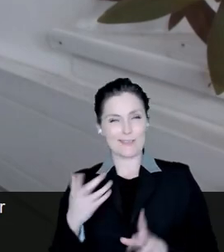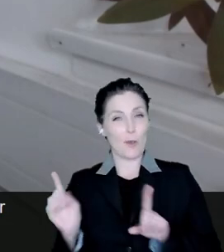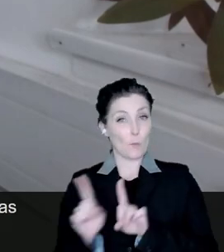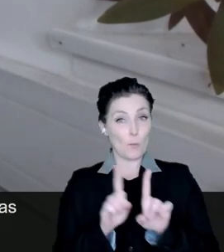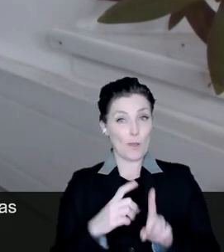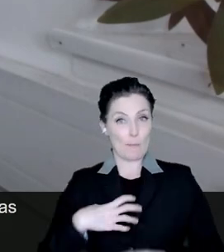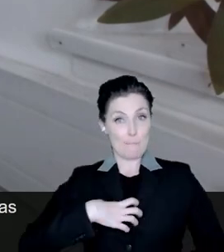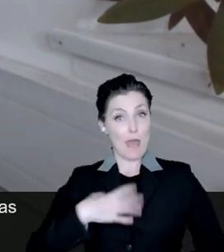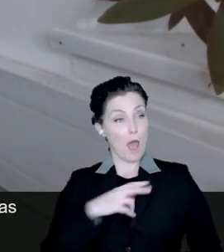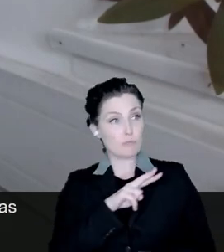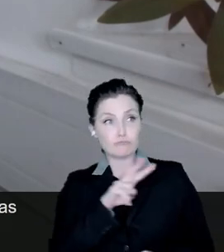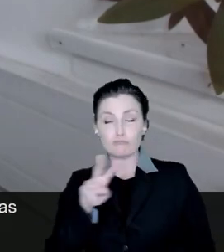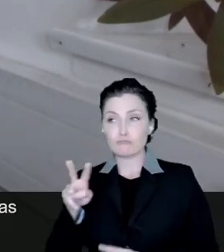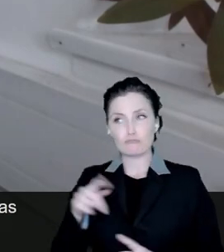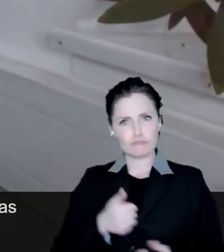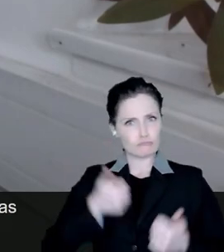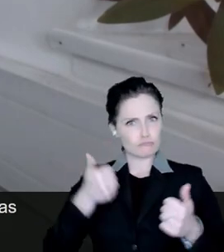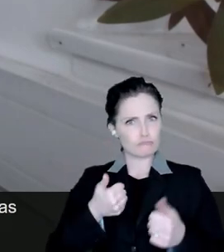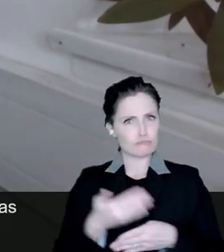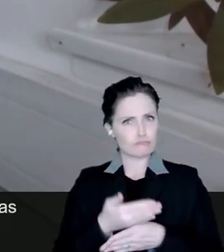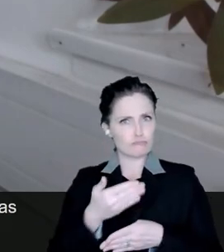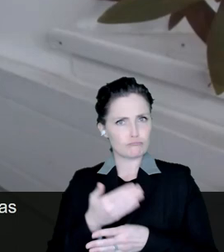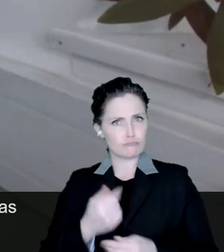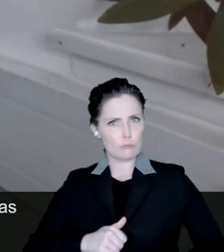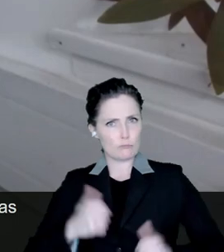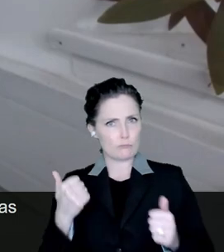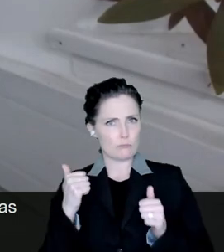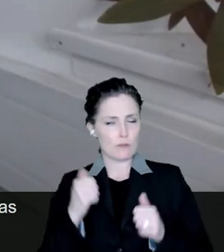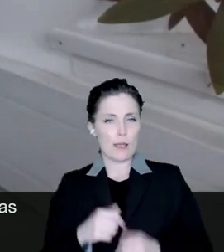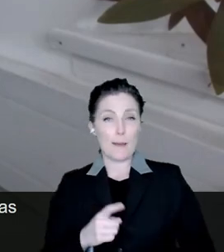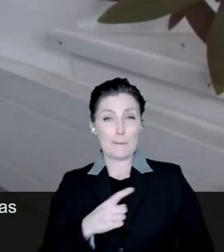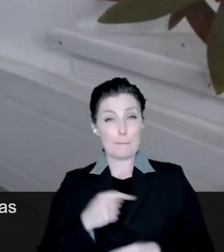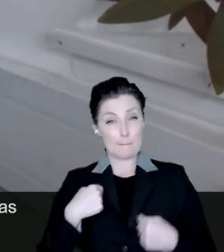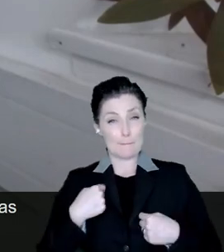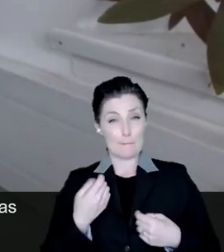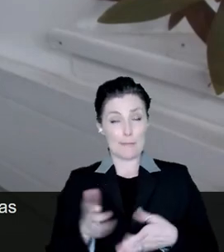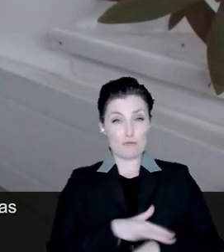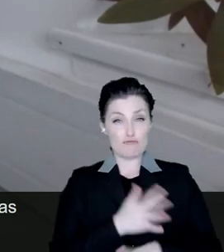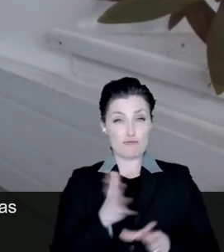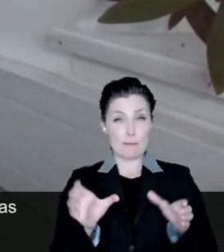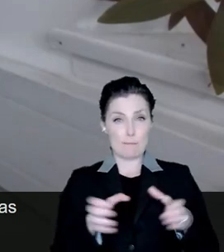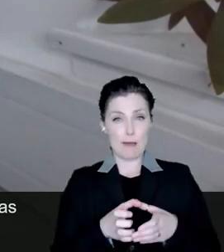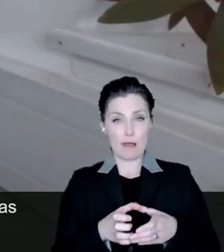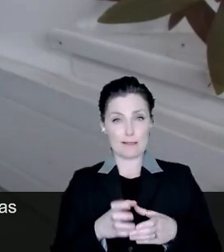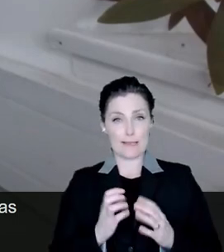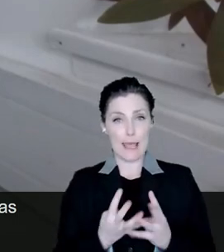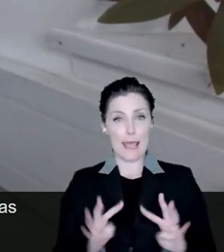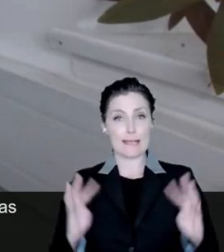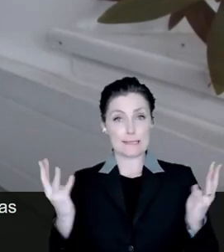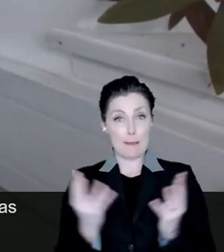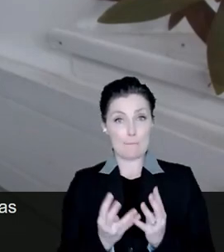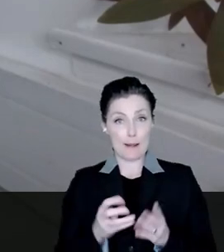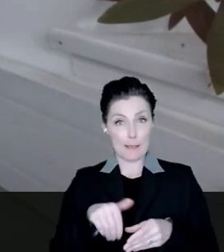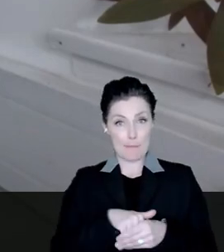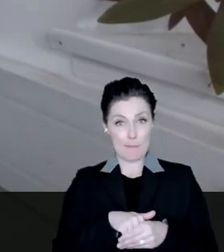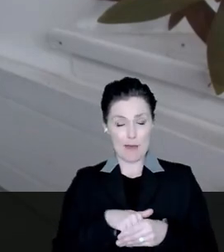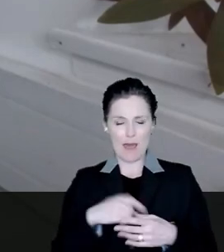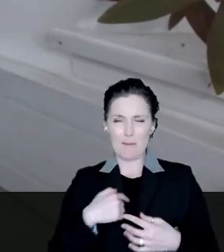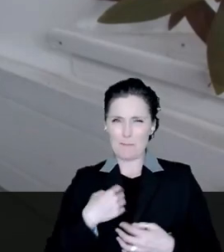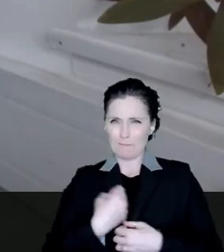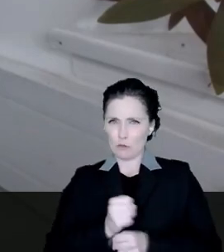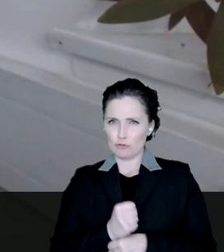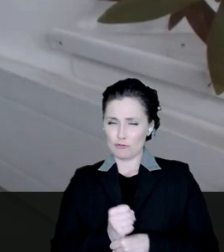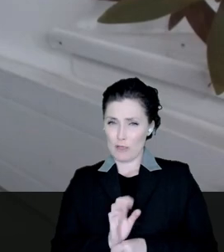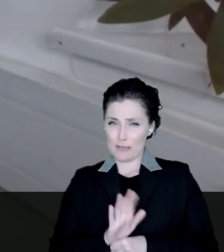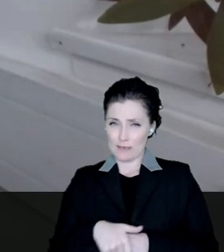happening. However, as a Green Party London Assembly member, there was some frustrations because some of these things we have been campaigning on for